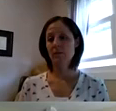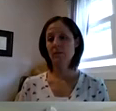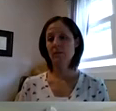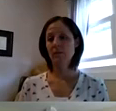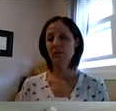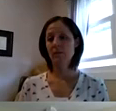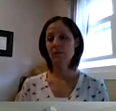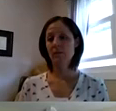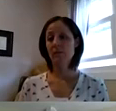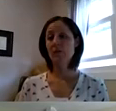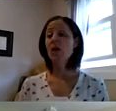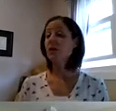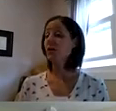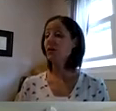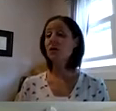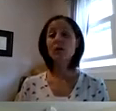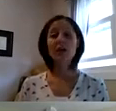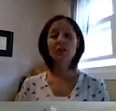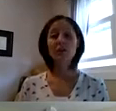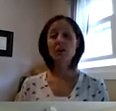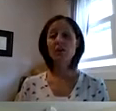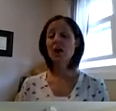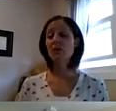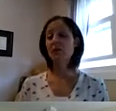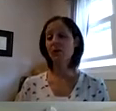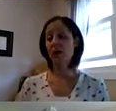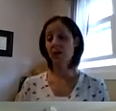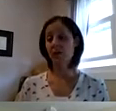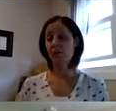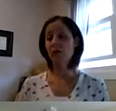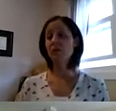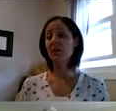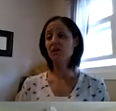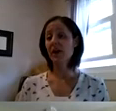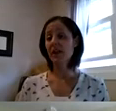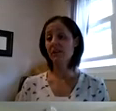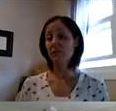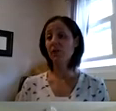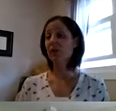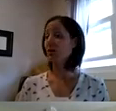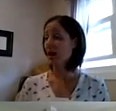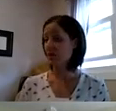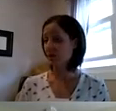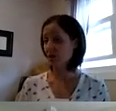time and wait for phase three? No, Andrew, you're absolutely right. So if you've been invited to